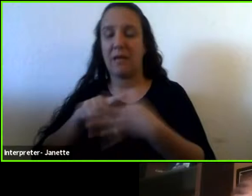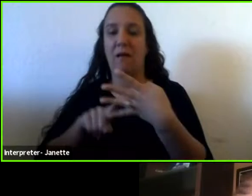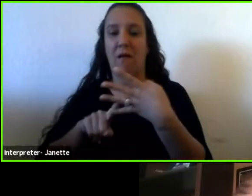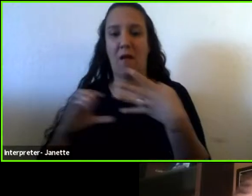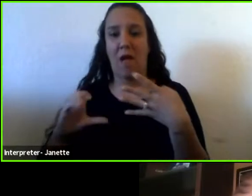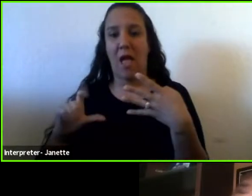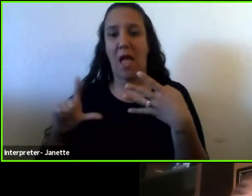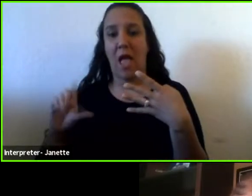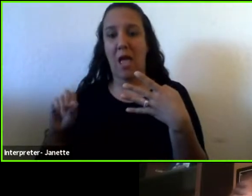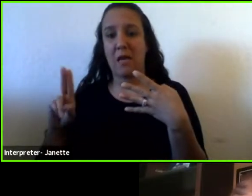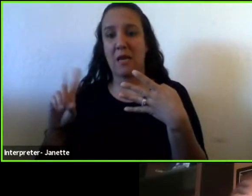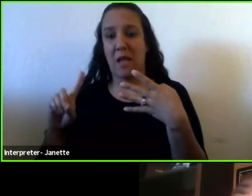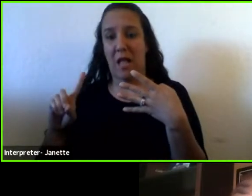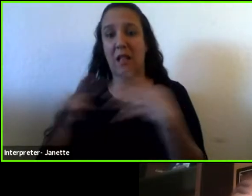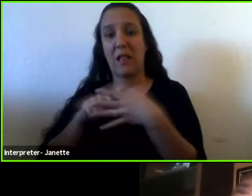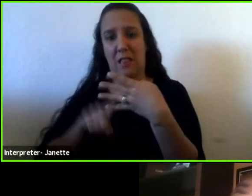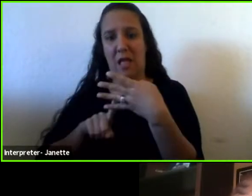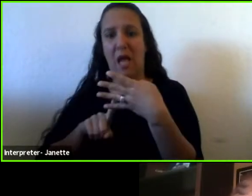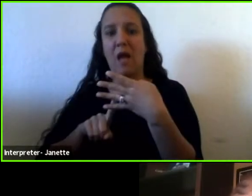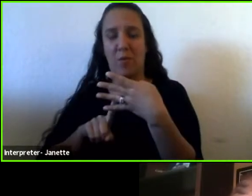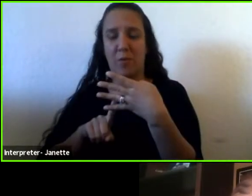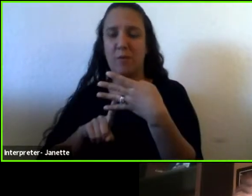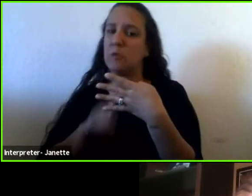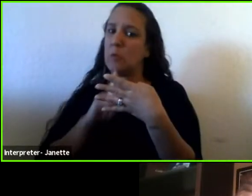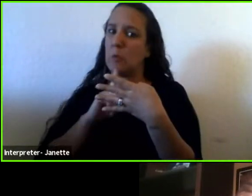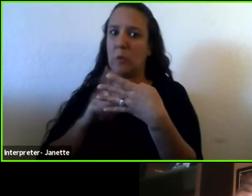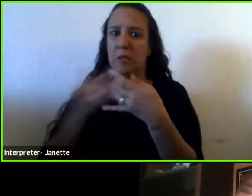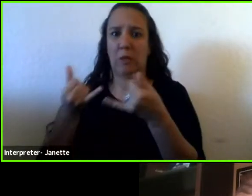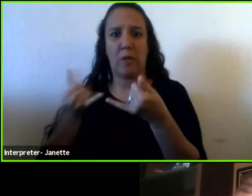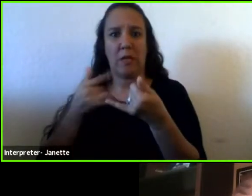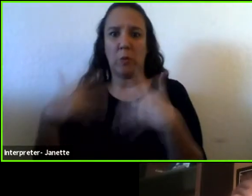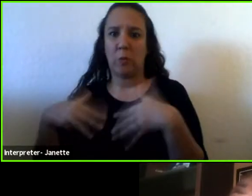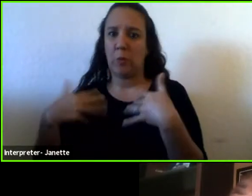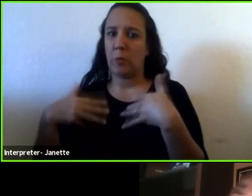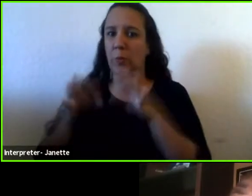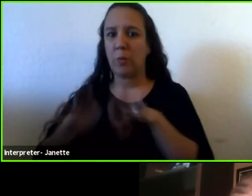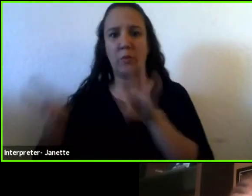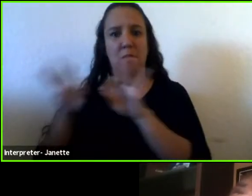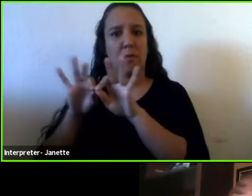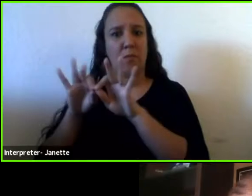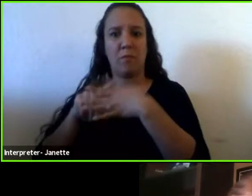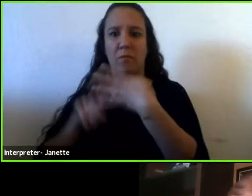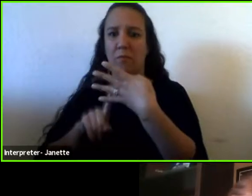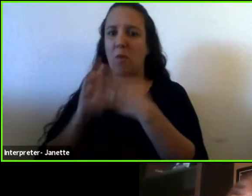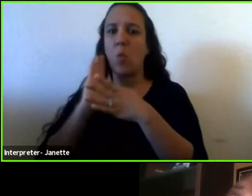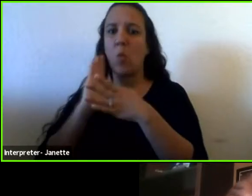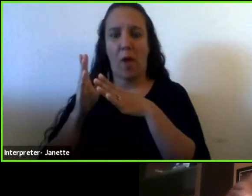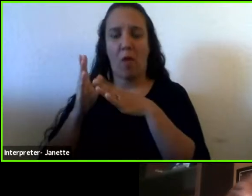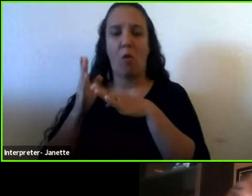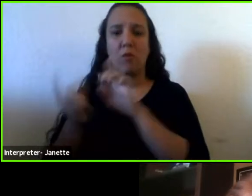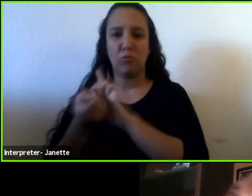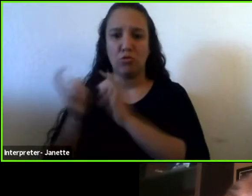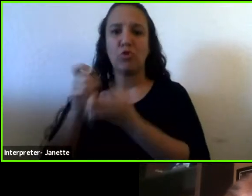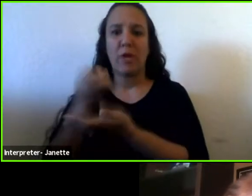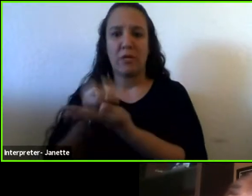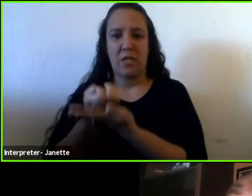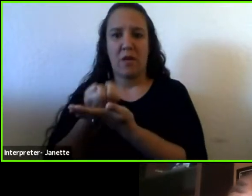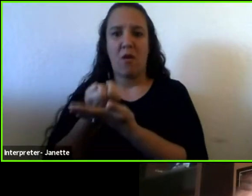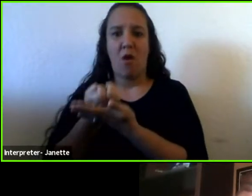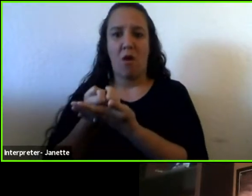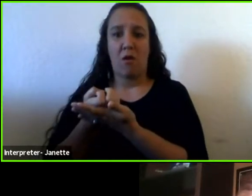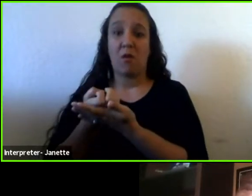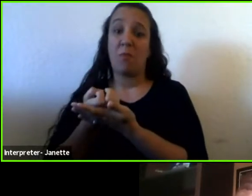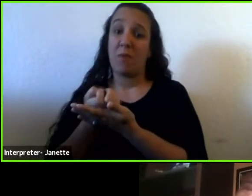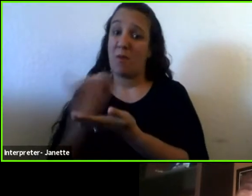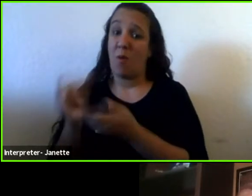rocks, if you will, are all intersecting to create what is a very different economy. And I think the